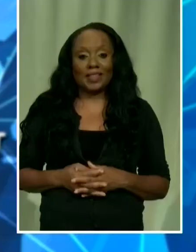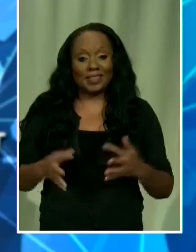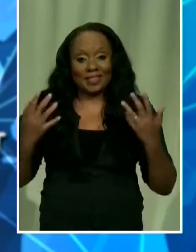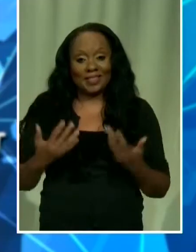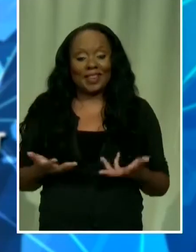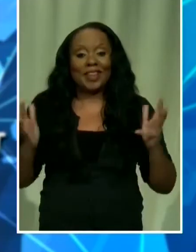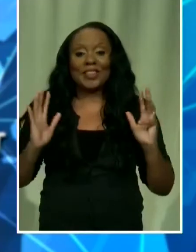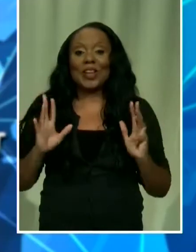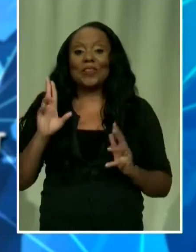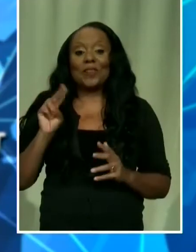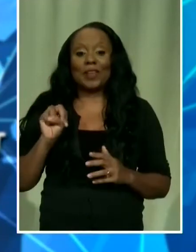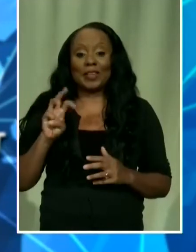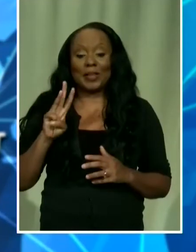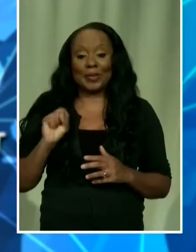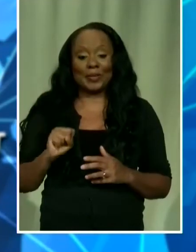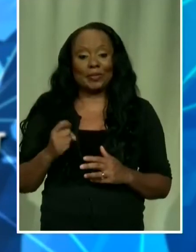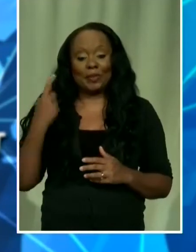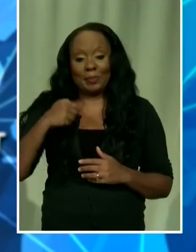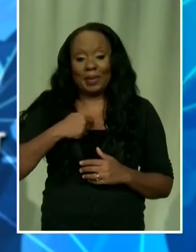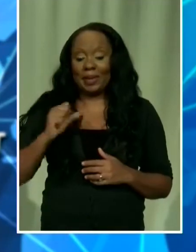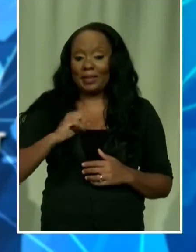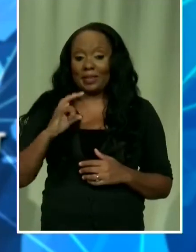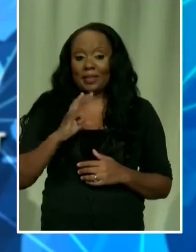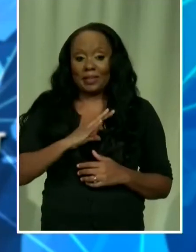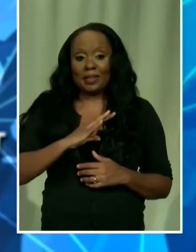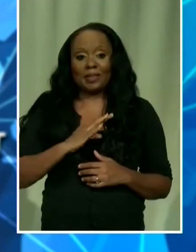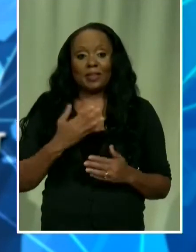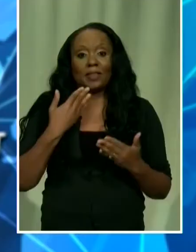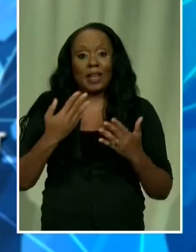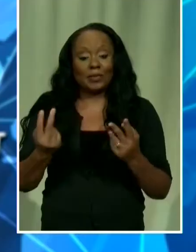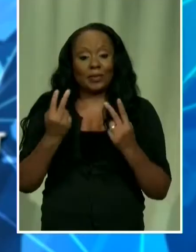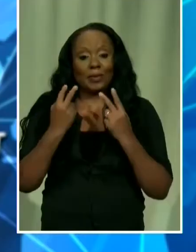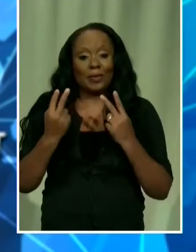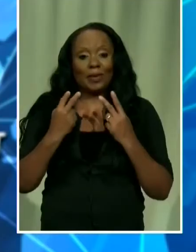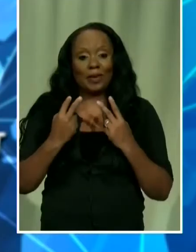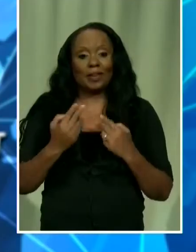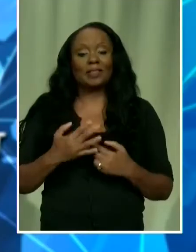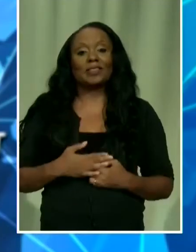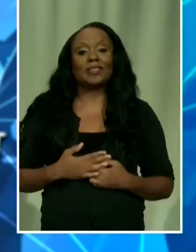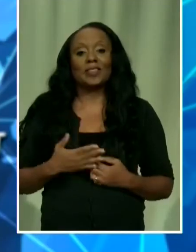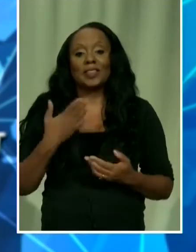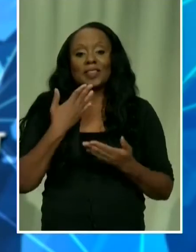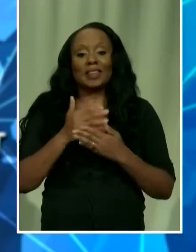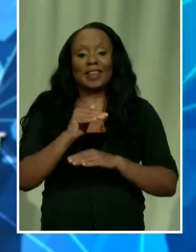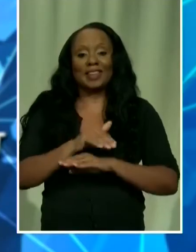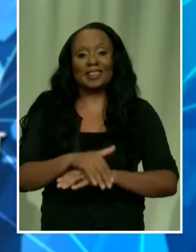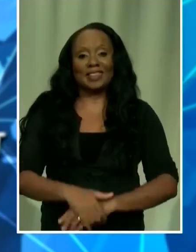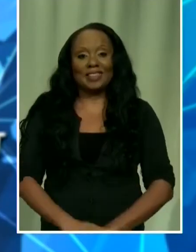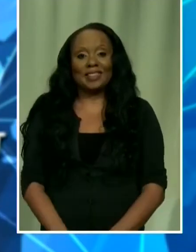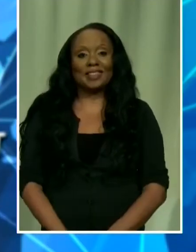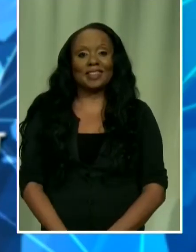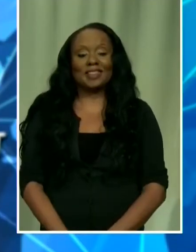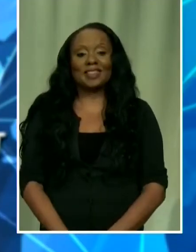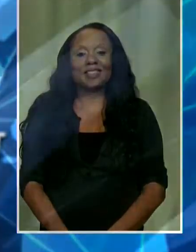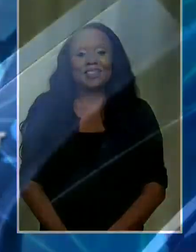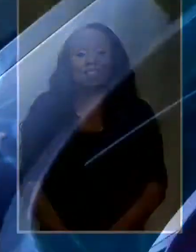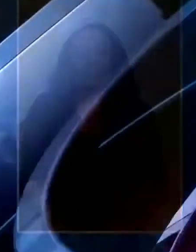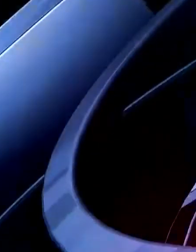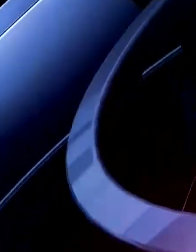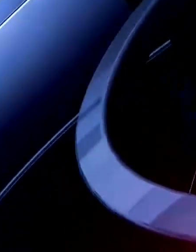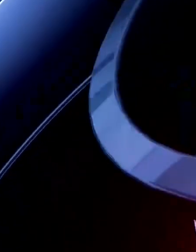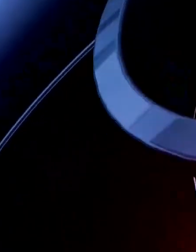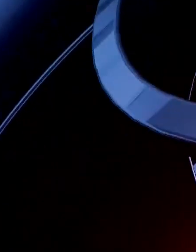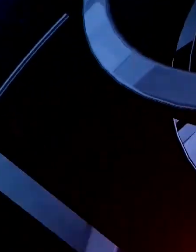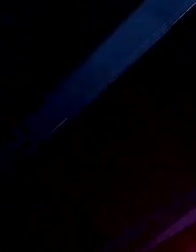Well, that's our news for tonight. On behalf of the entire team, thank you so much for tuning in. Good night.